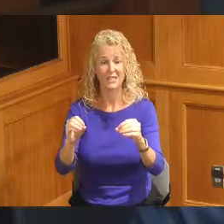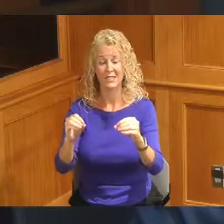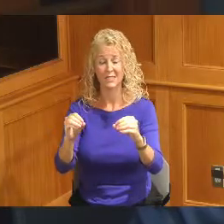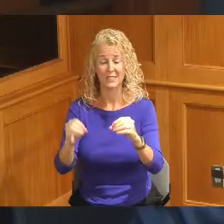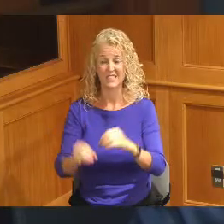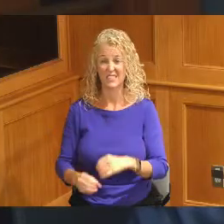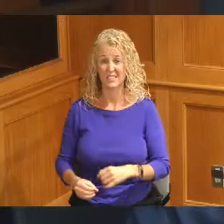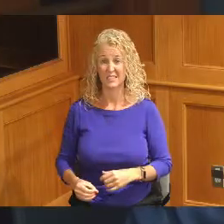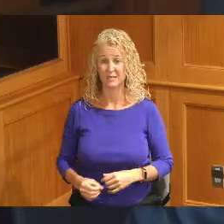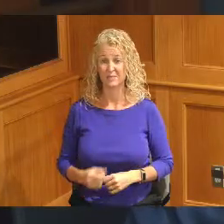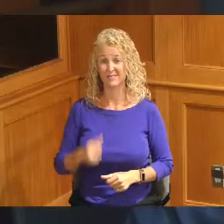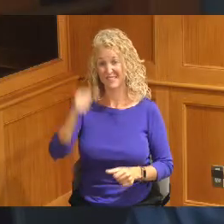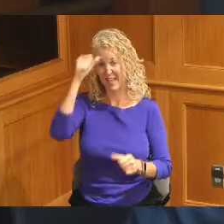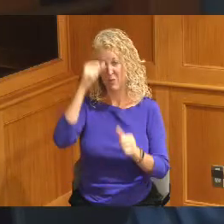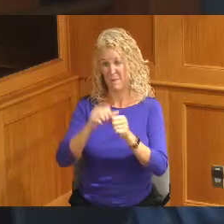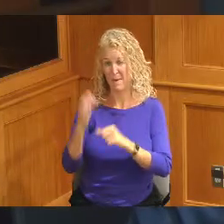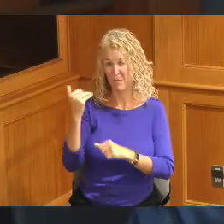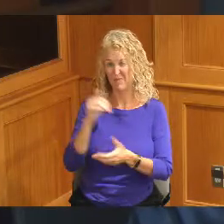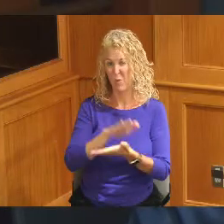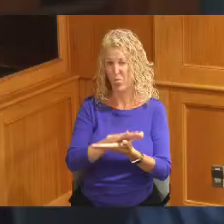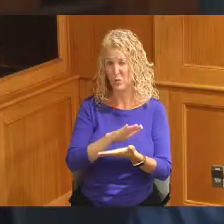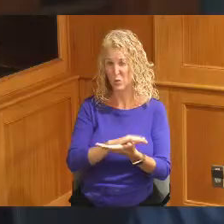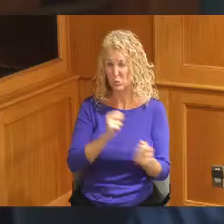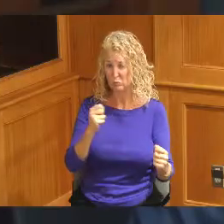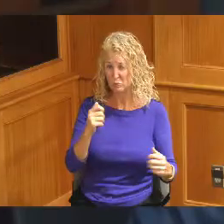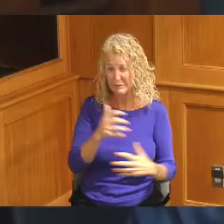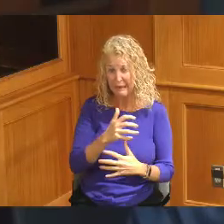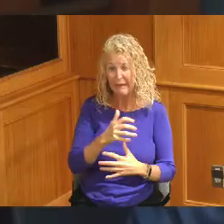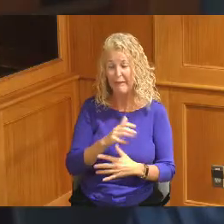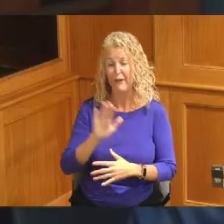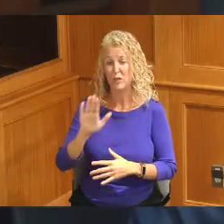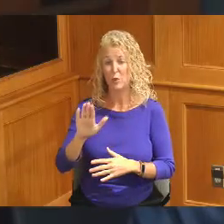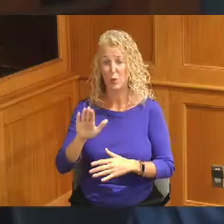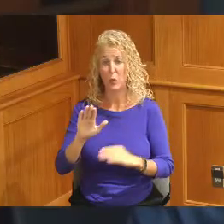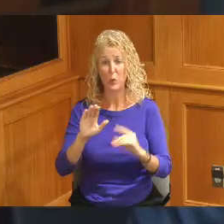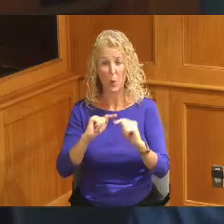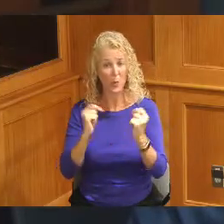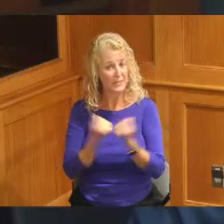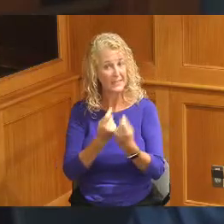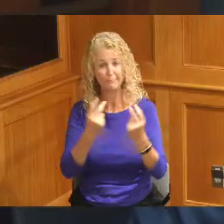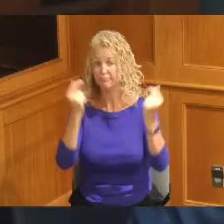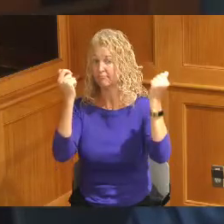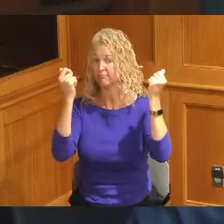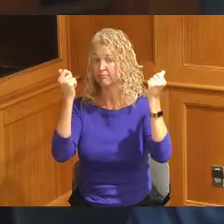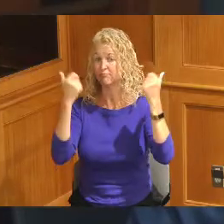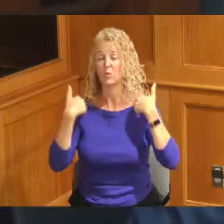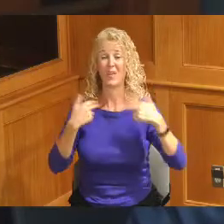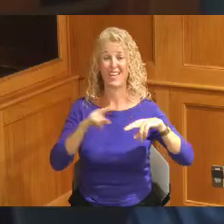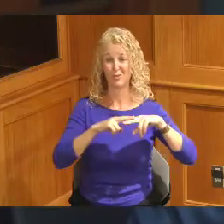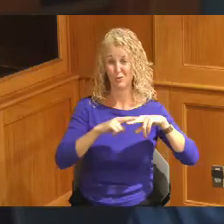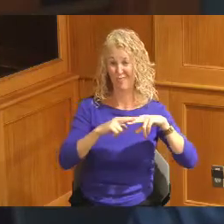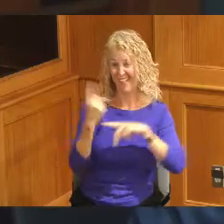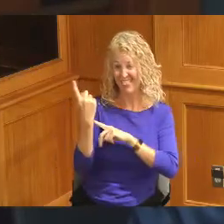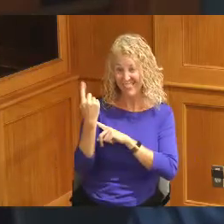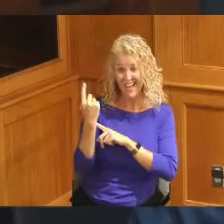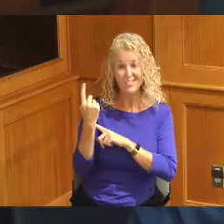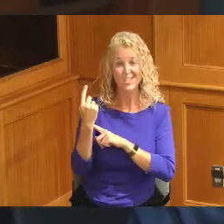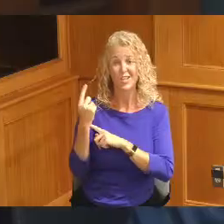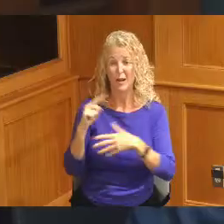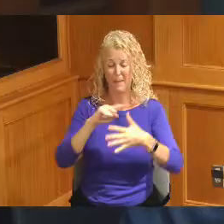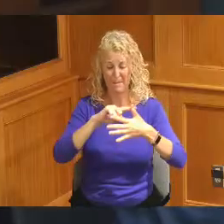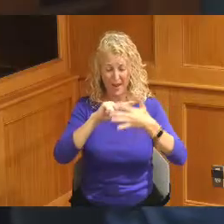we had the scare at the school, we were able to get dealing with that. We had the train situation. So these things are